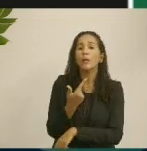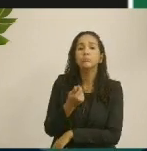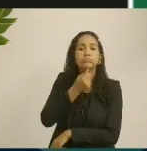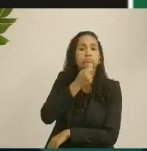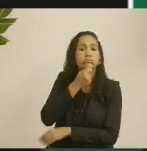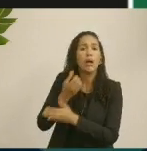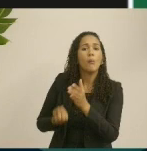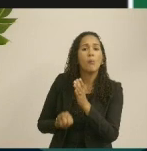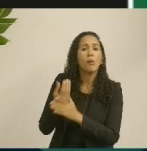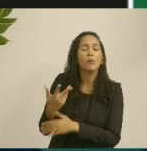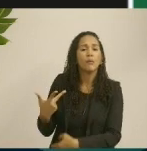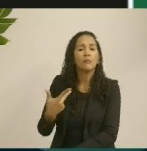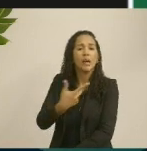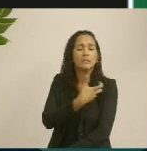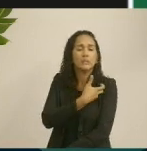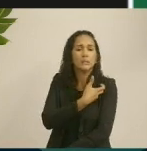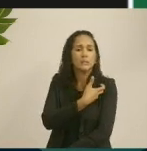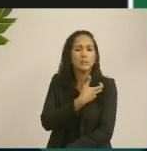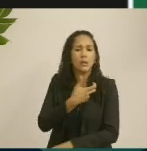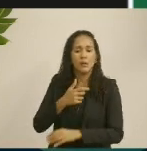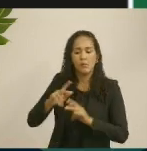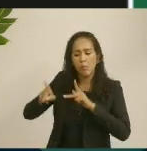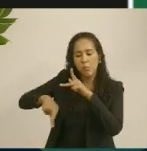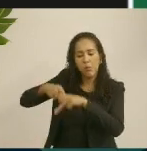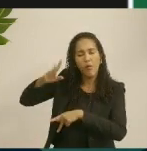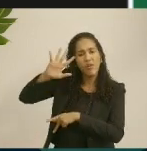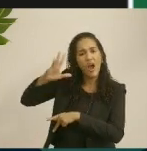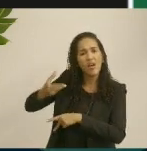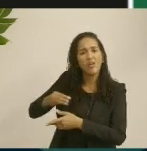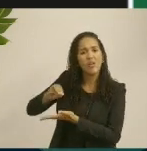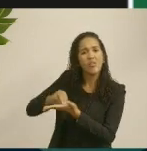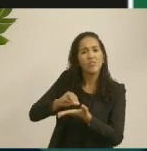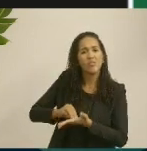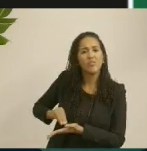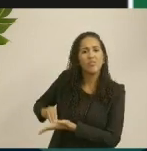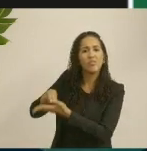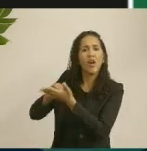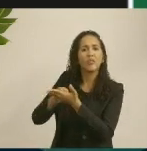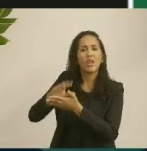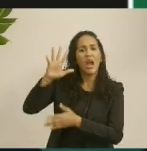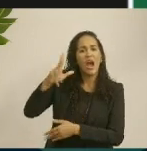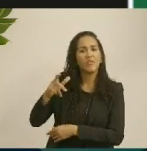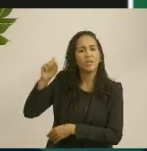for African people. So in Senegal, South Africa, it's on the,